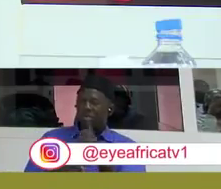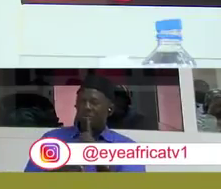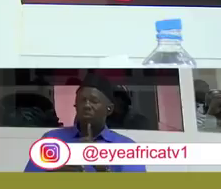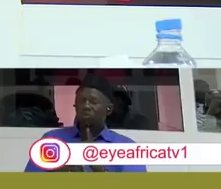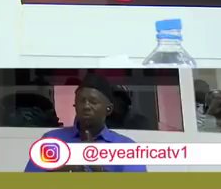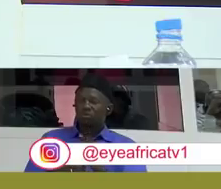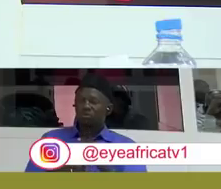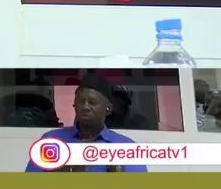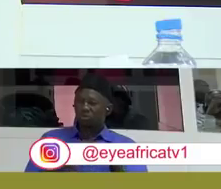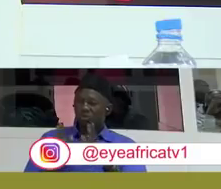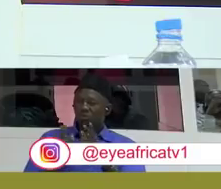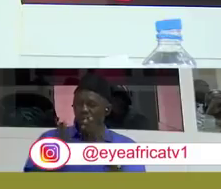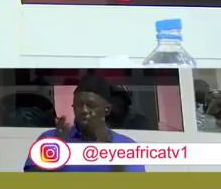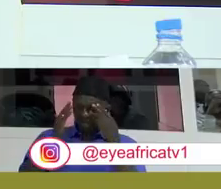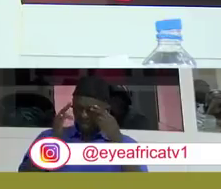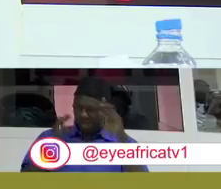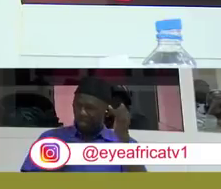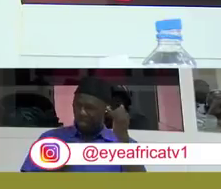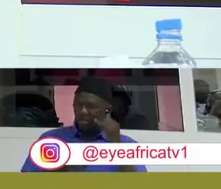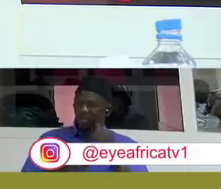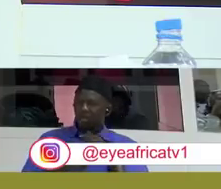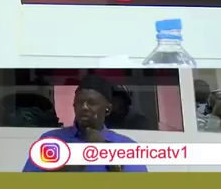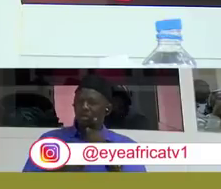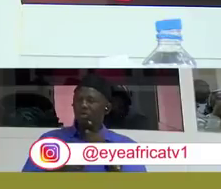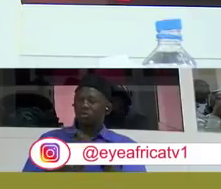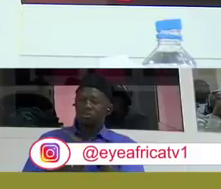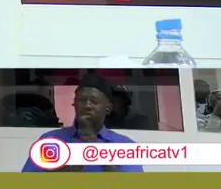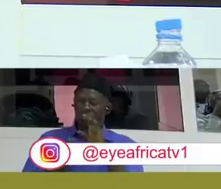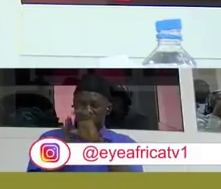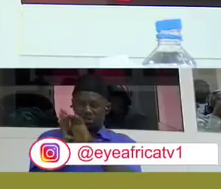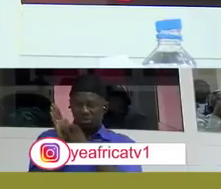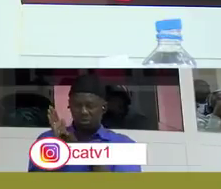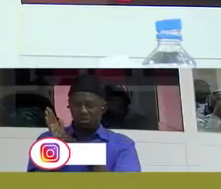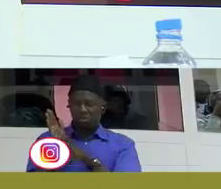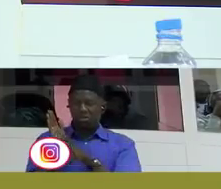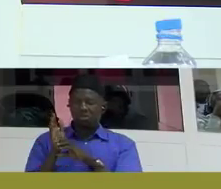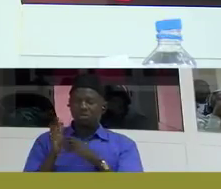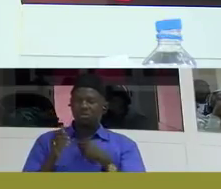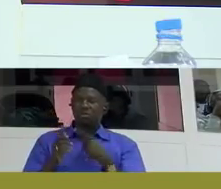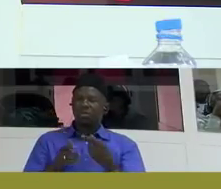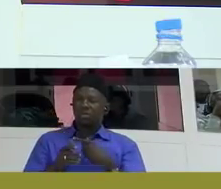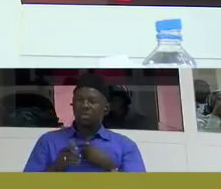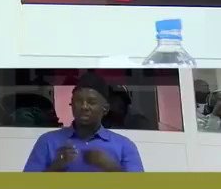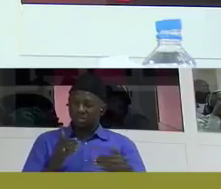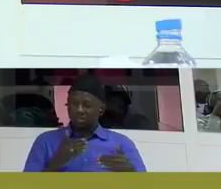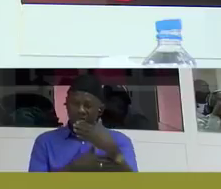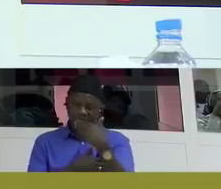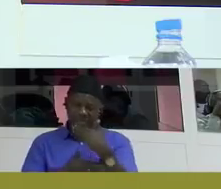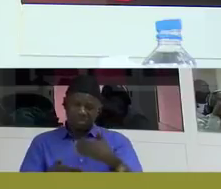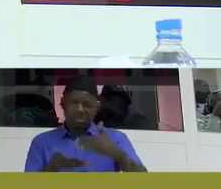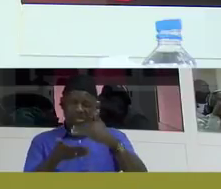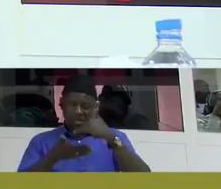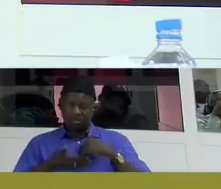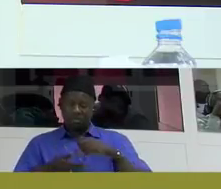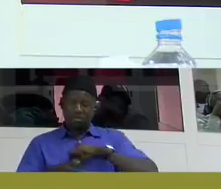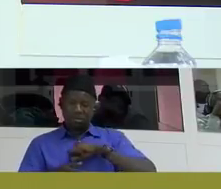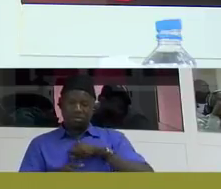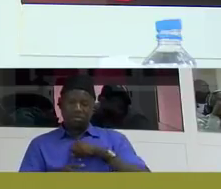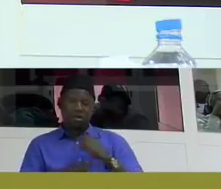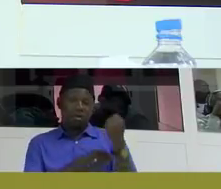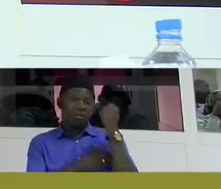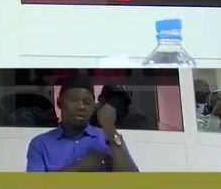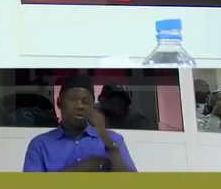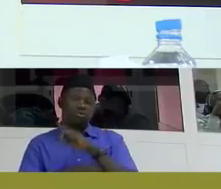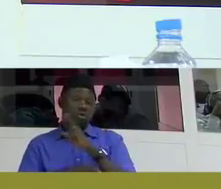So, unconstitutionality, ultra vires, that is, arrogating to himself power he did not